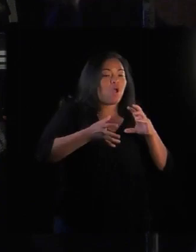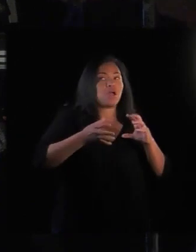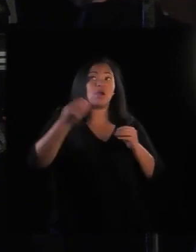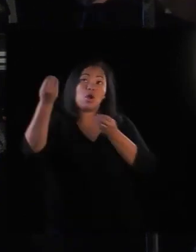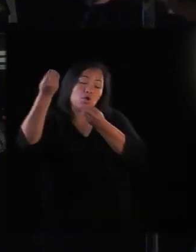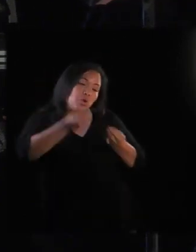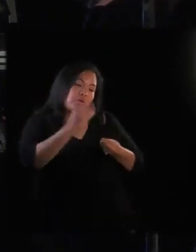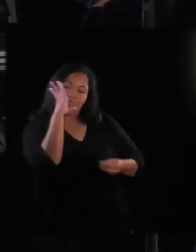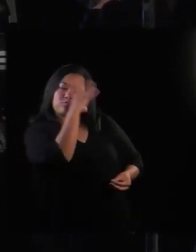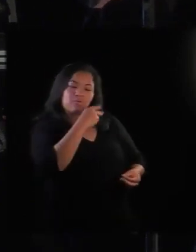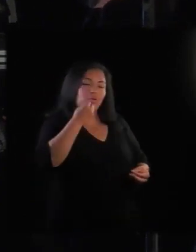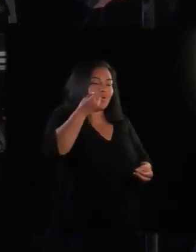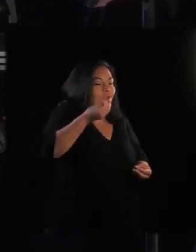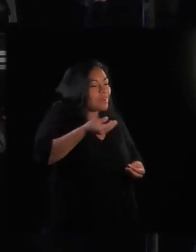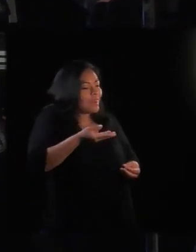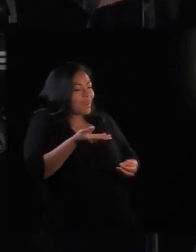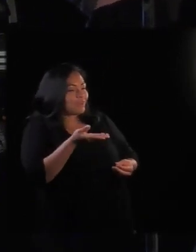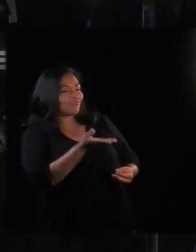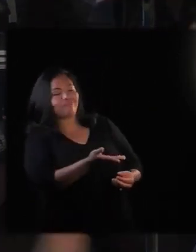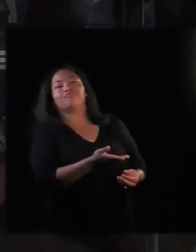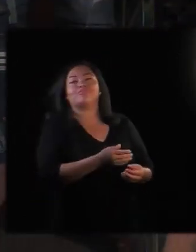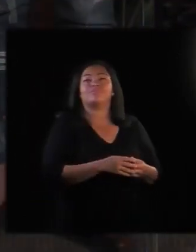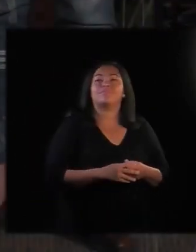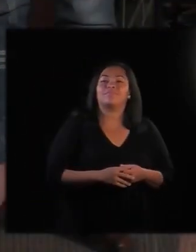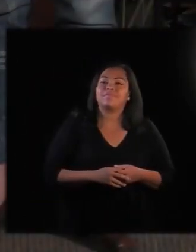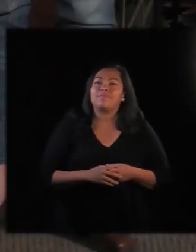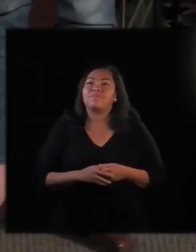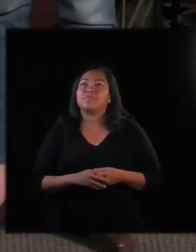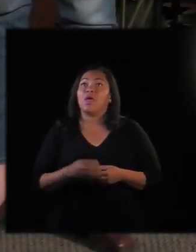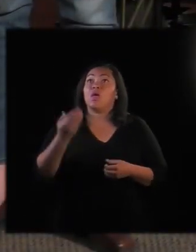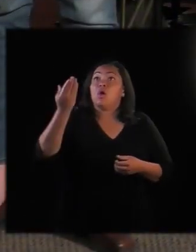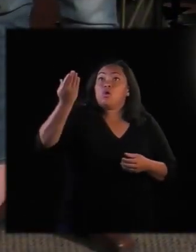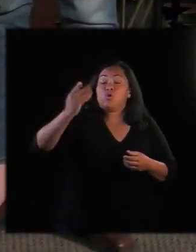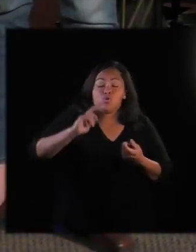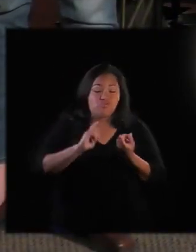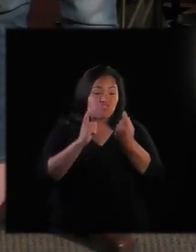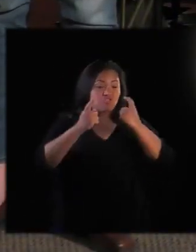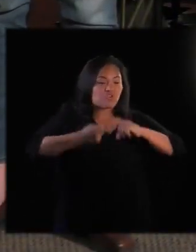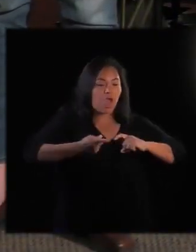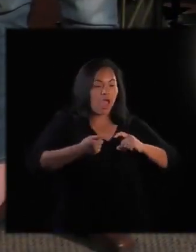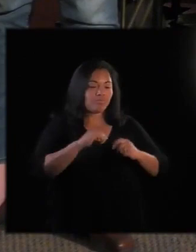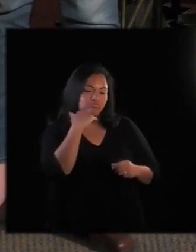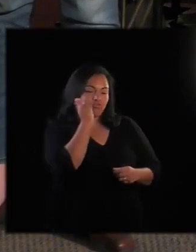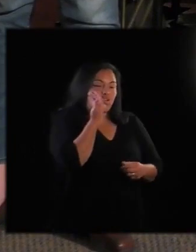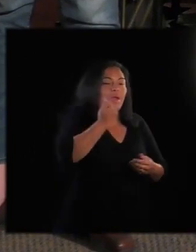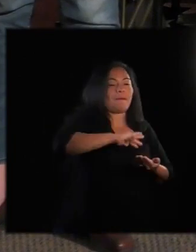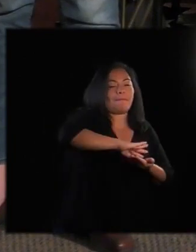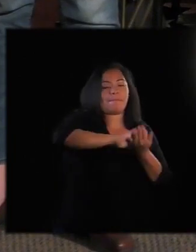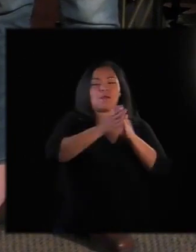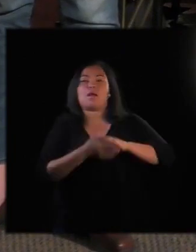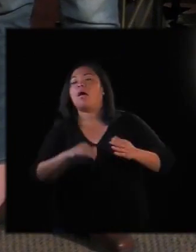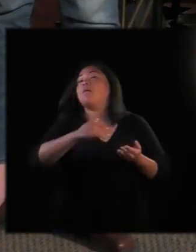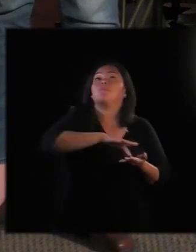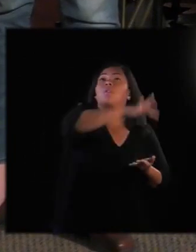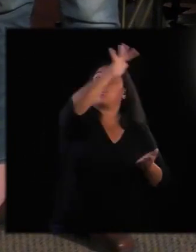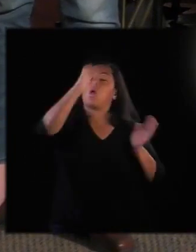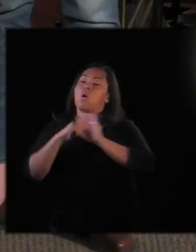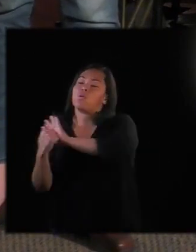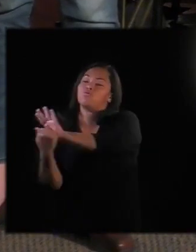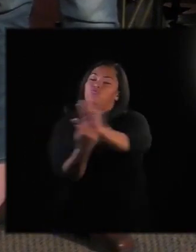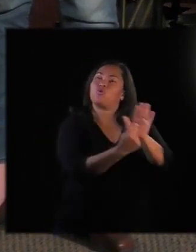give beauty for ashes. You turn shame into